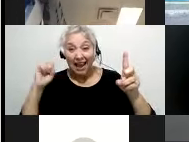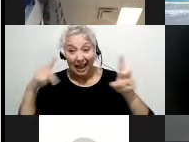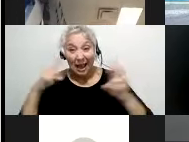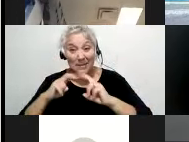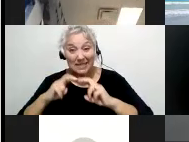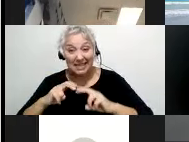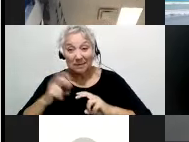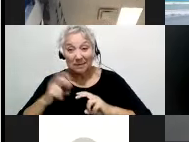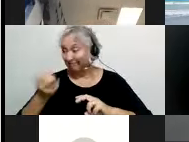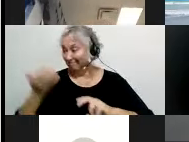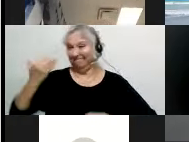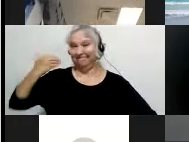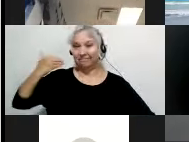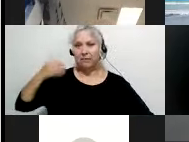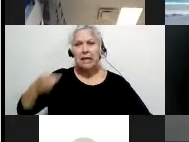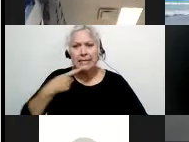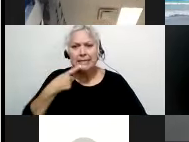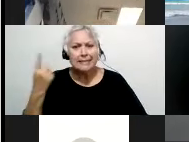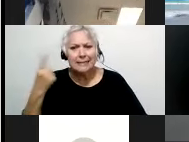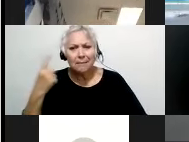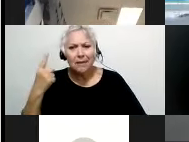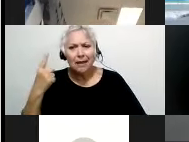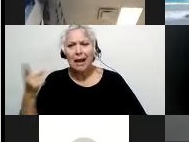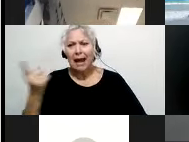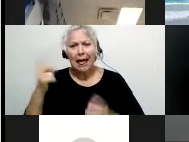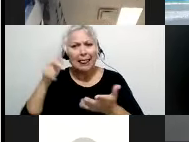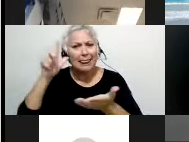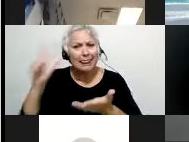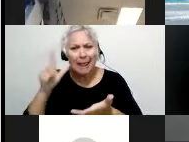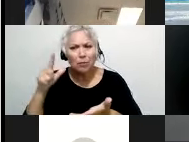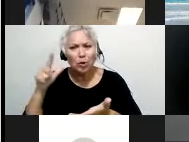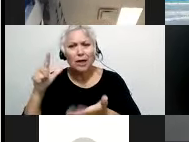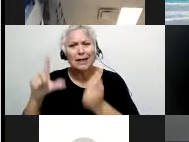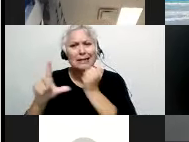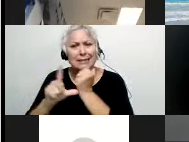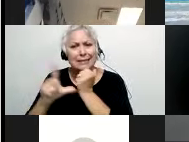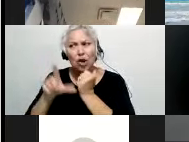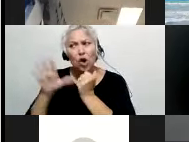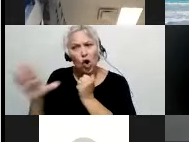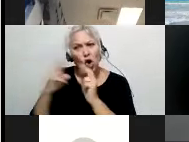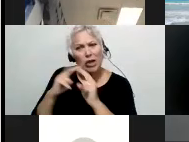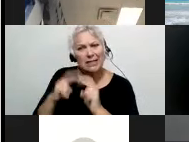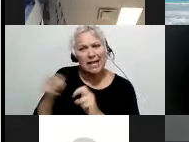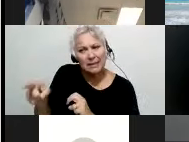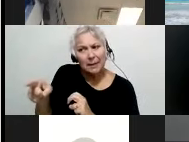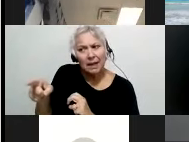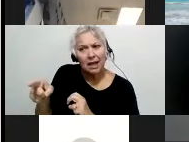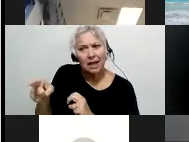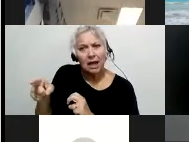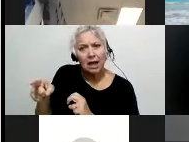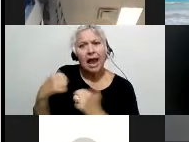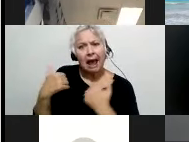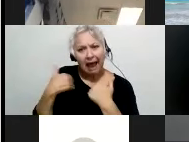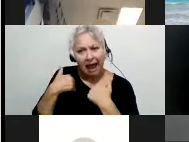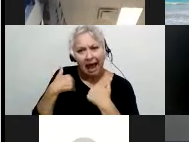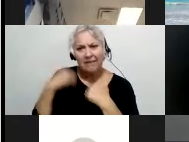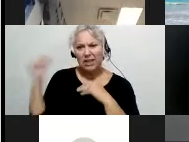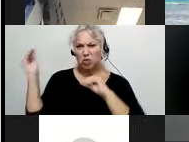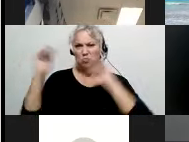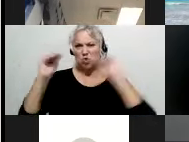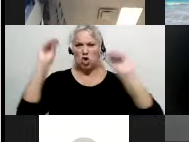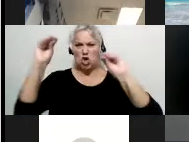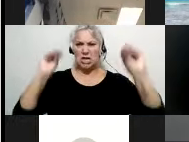couple of slides ago, it said something about being a library assistant, her assessment about being a library assistant and having to put things back